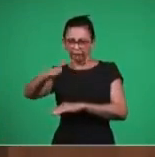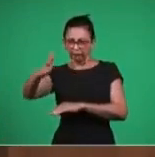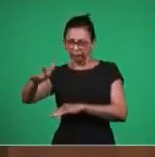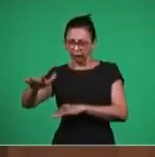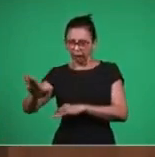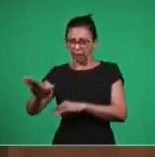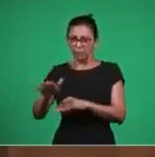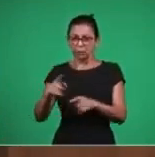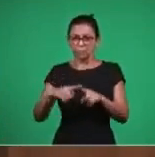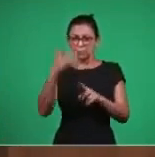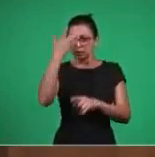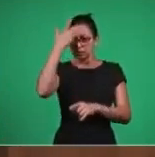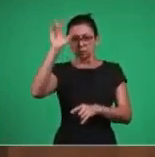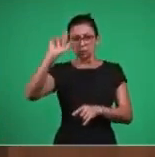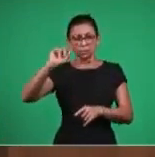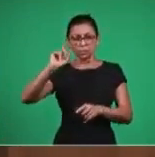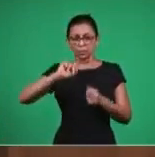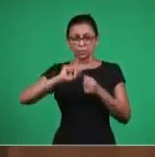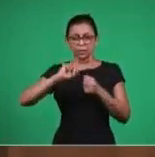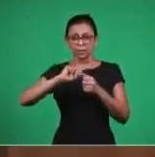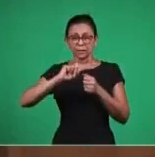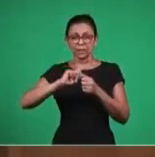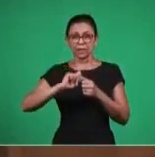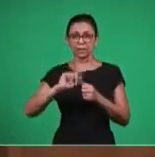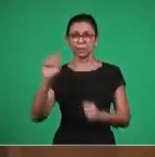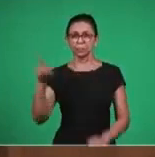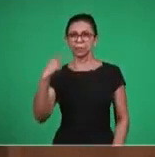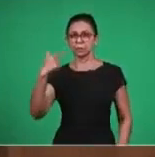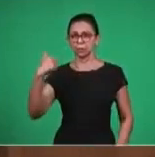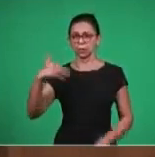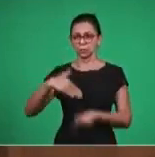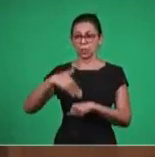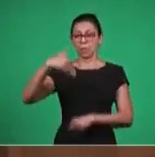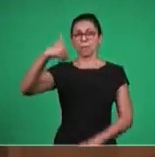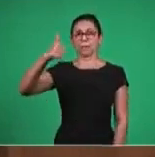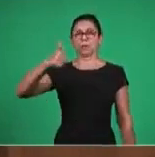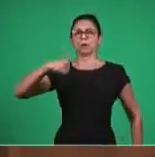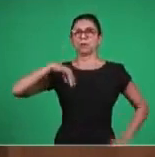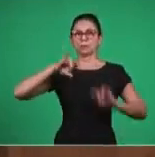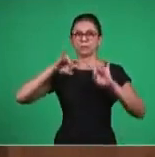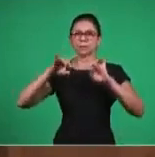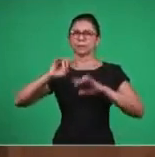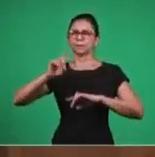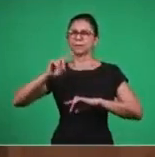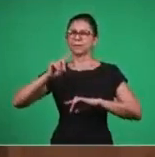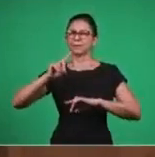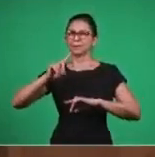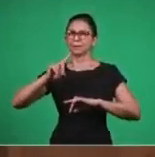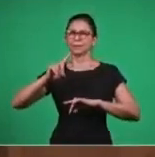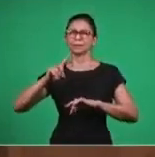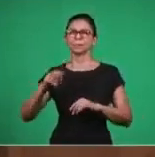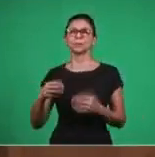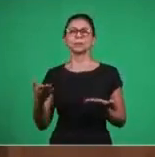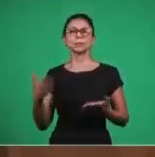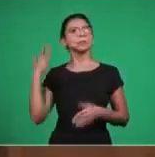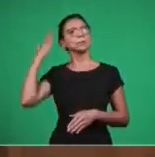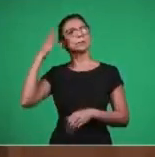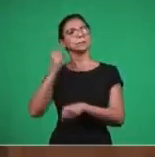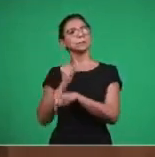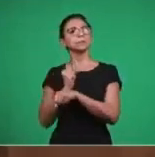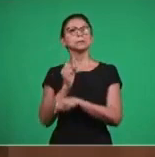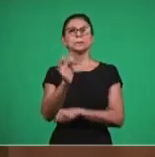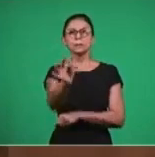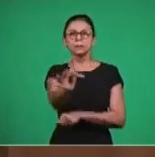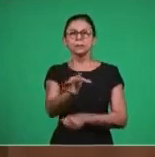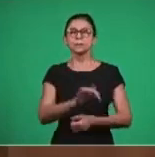word, we're not the best, we're not the greatest, but our word is a word of hope. So we are saying